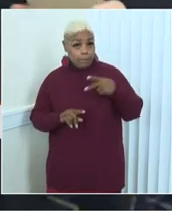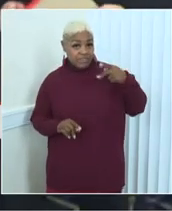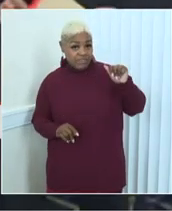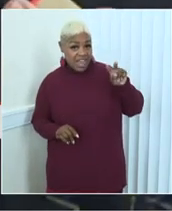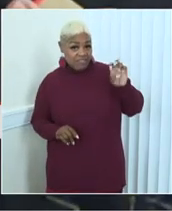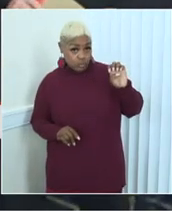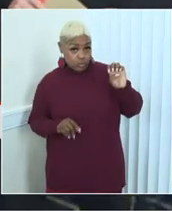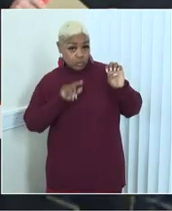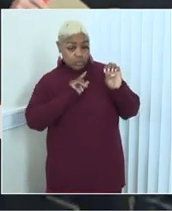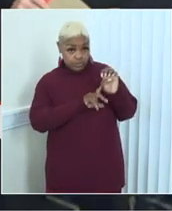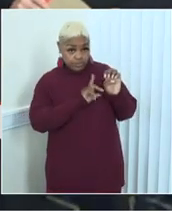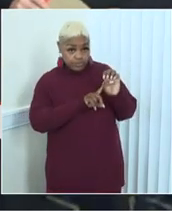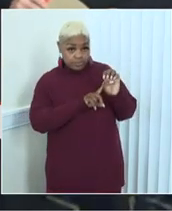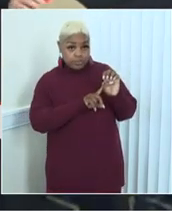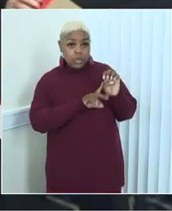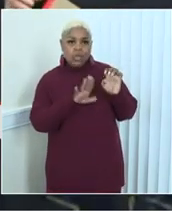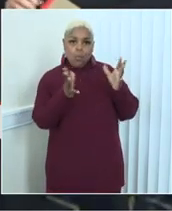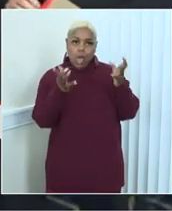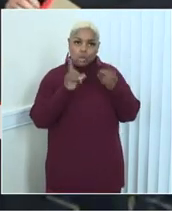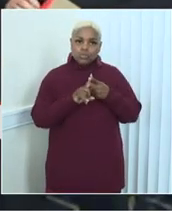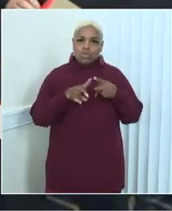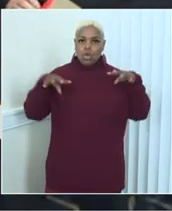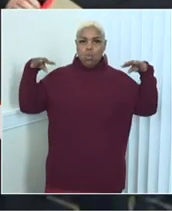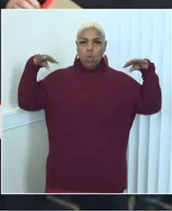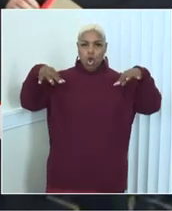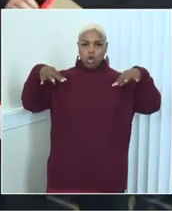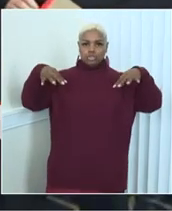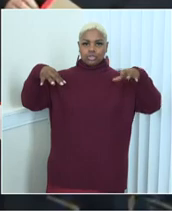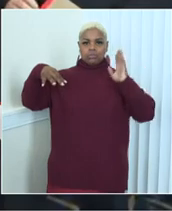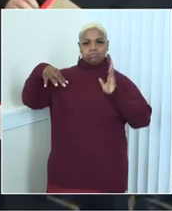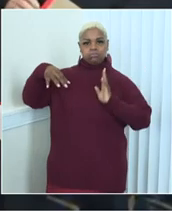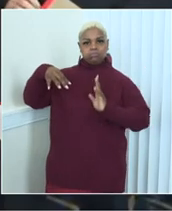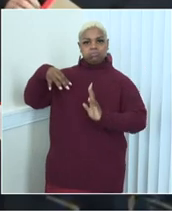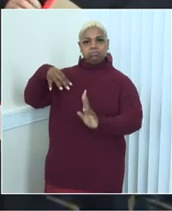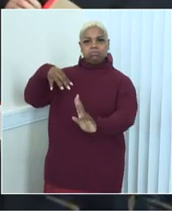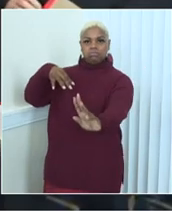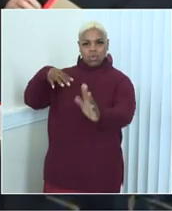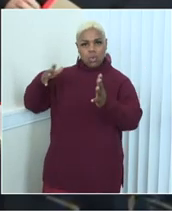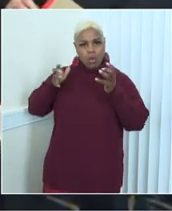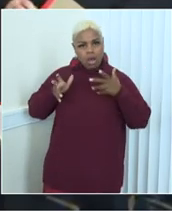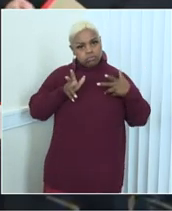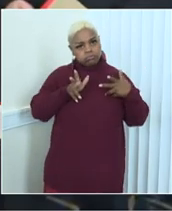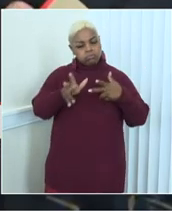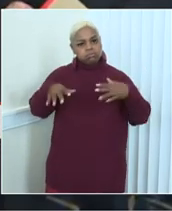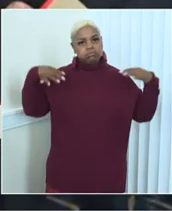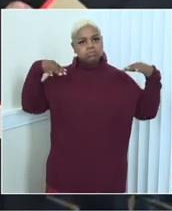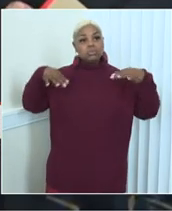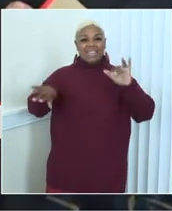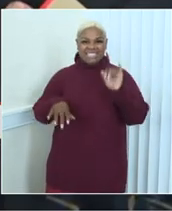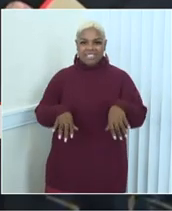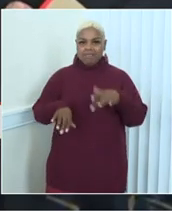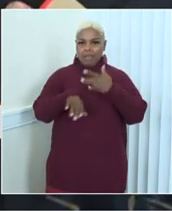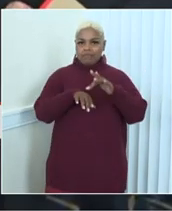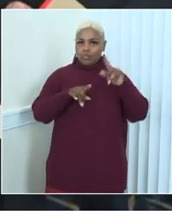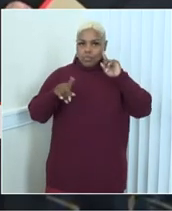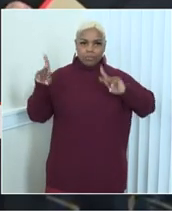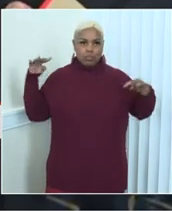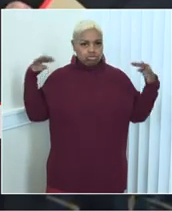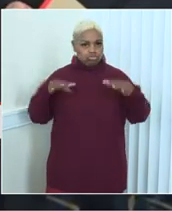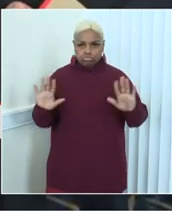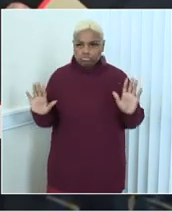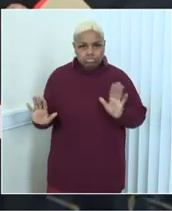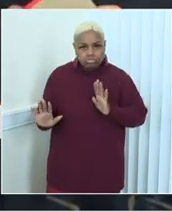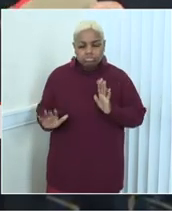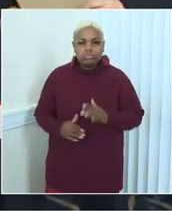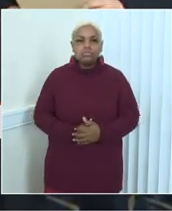the motorcade go through, that availability will be made available to those folks that are in our city. Yes, sir. Hi,